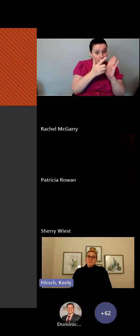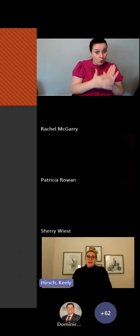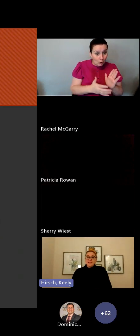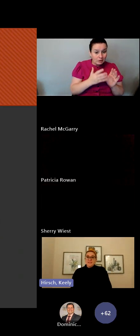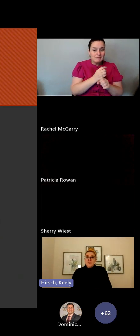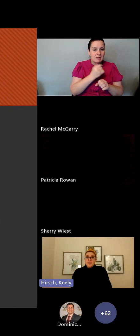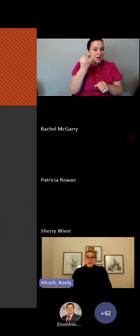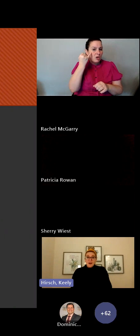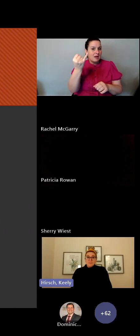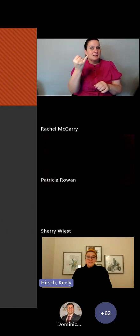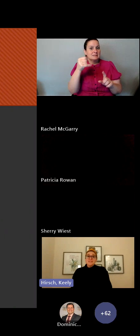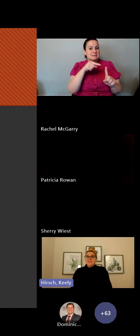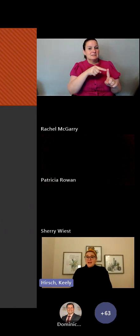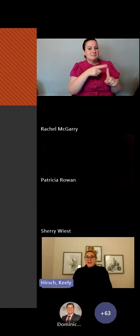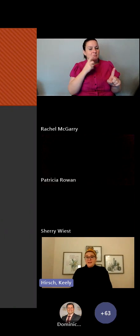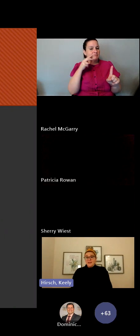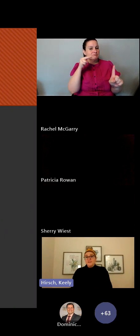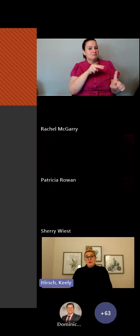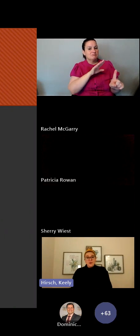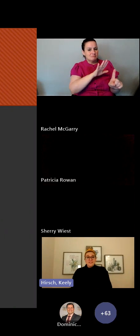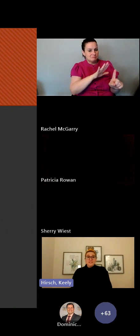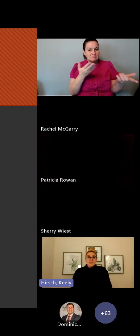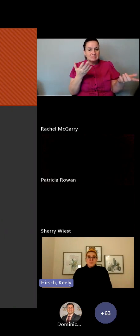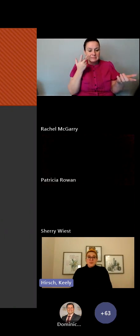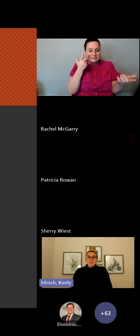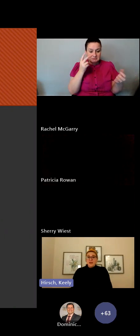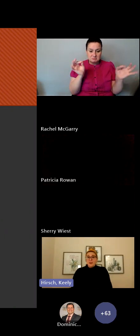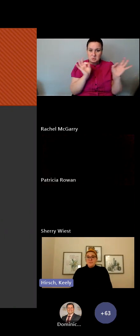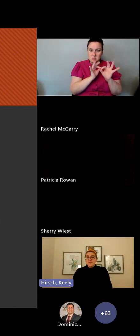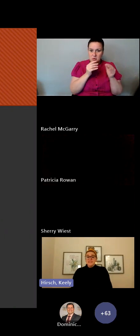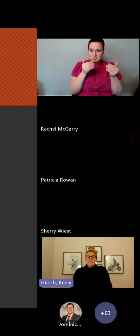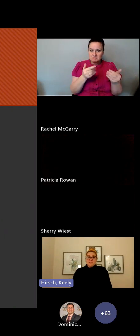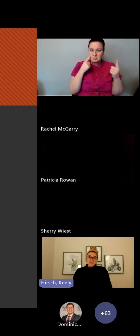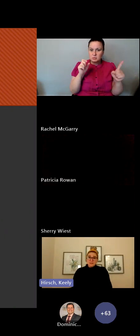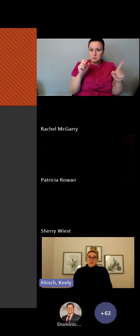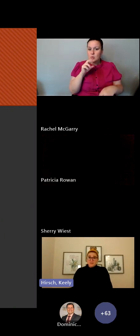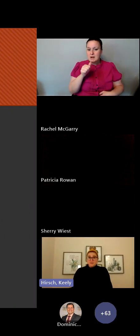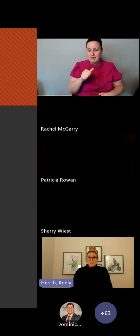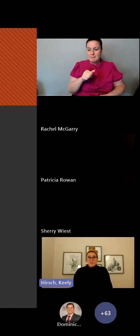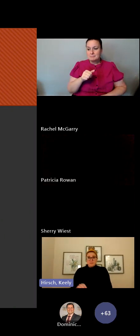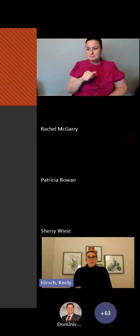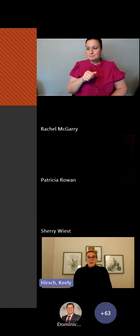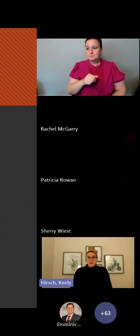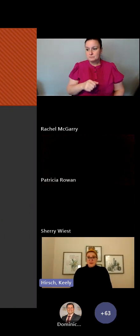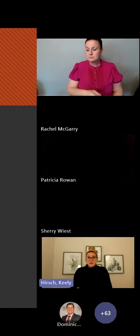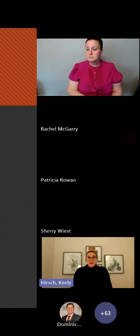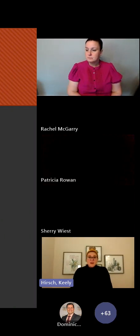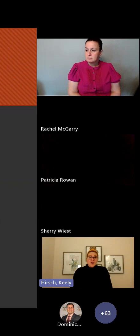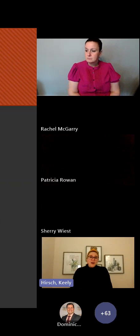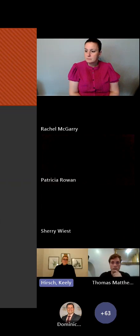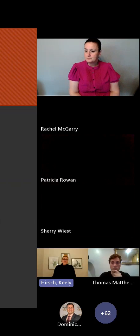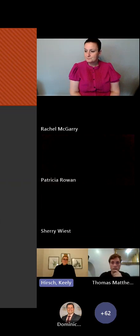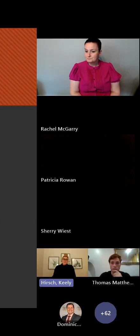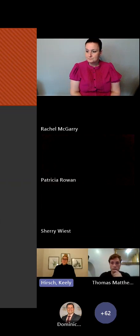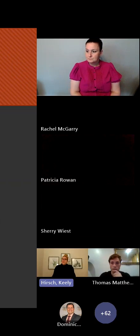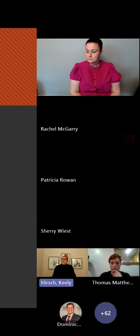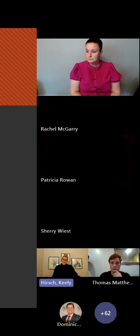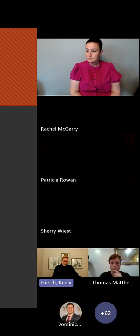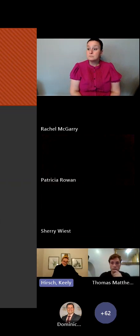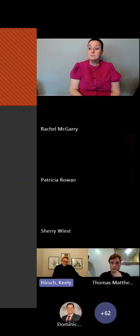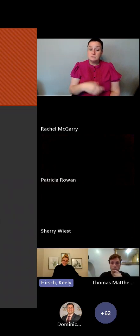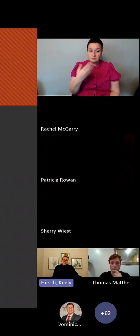person's perspective, to decide if you're going to disclose a disability with an employer.